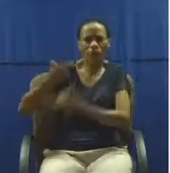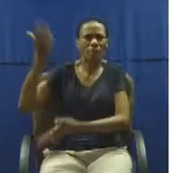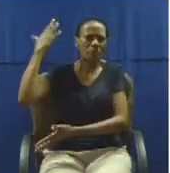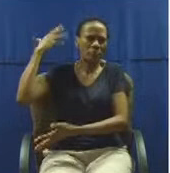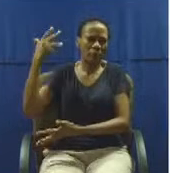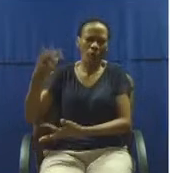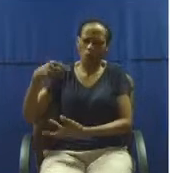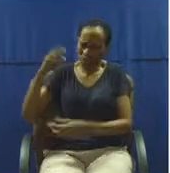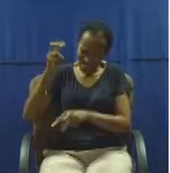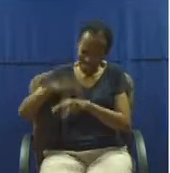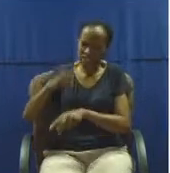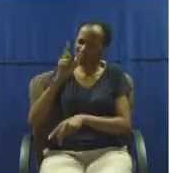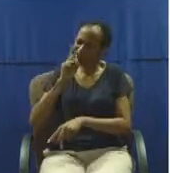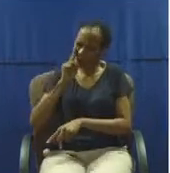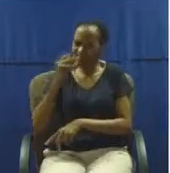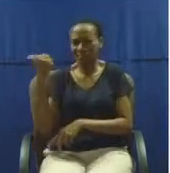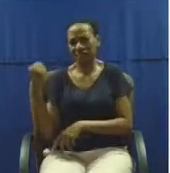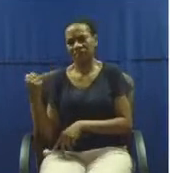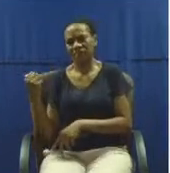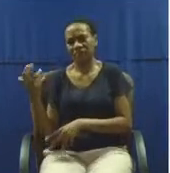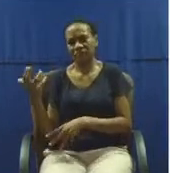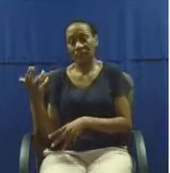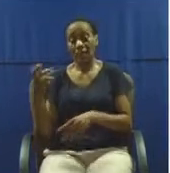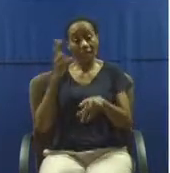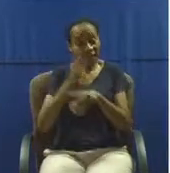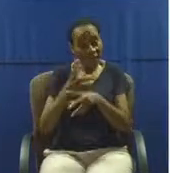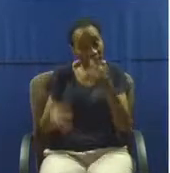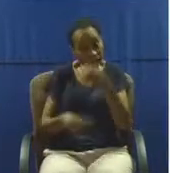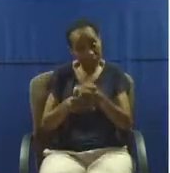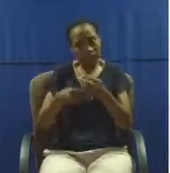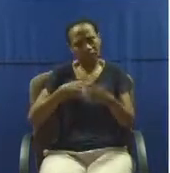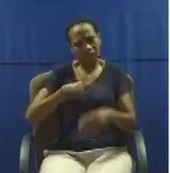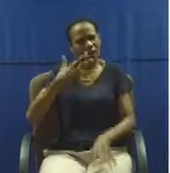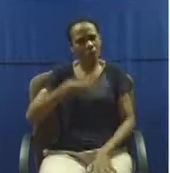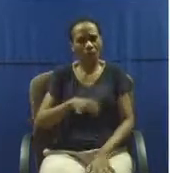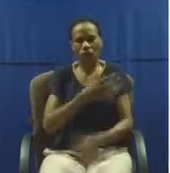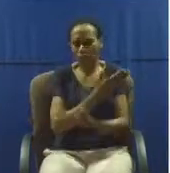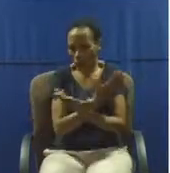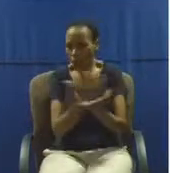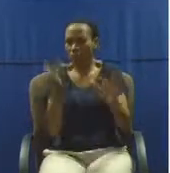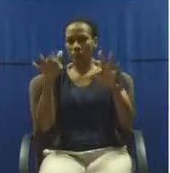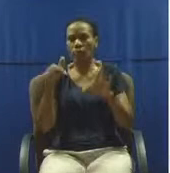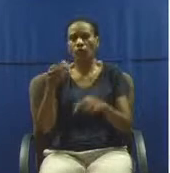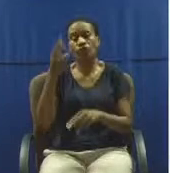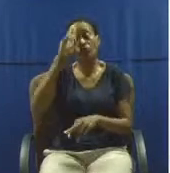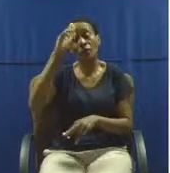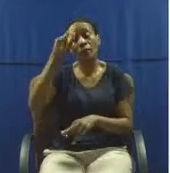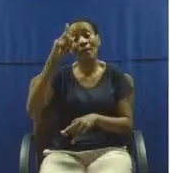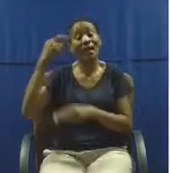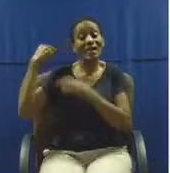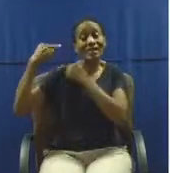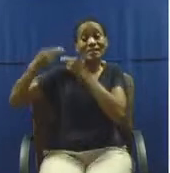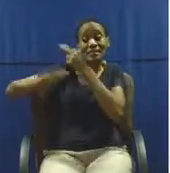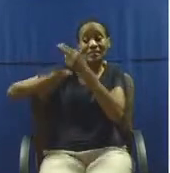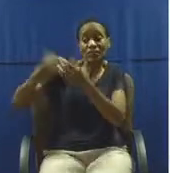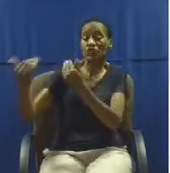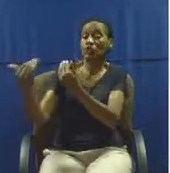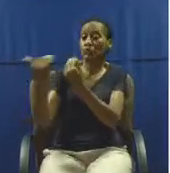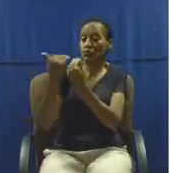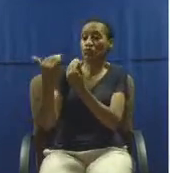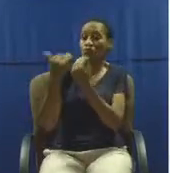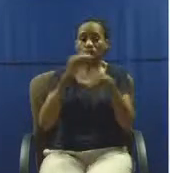need to be saying we want everyone to remember what the history teaches us as